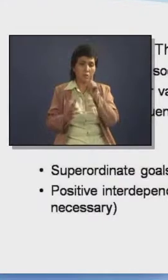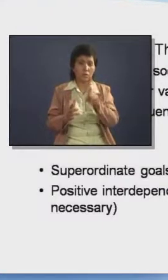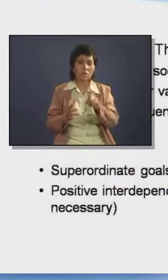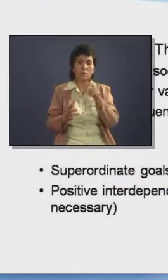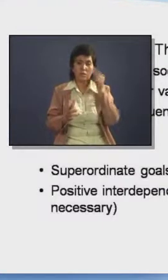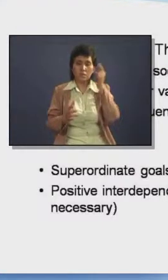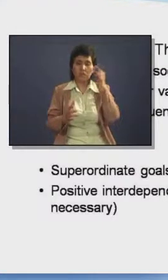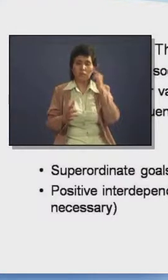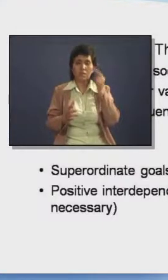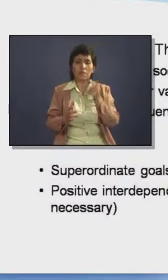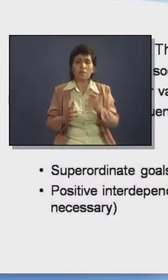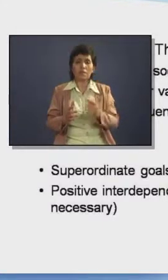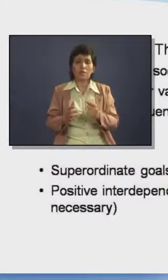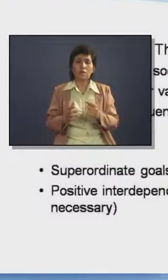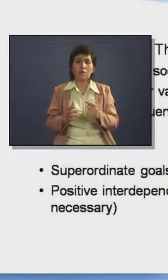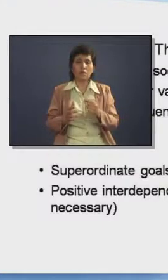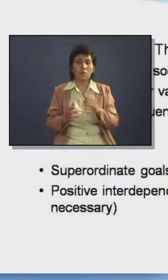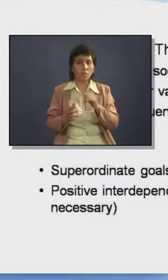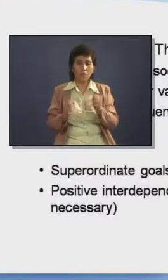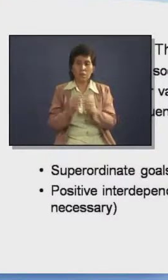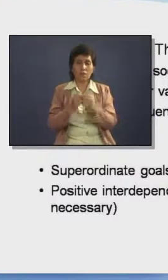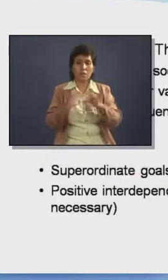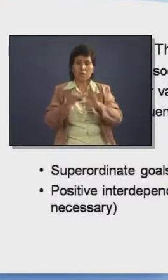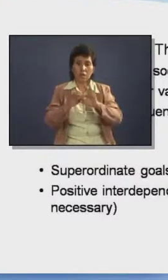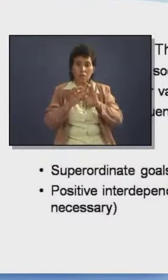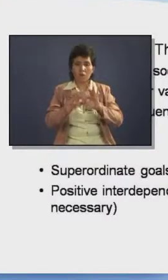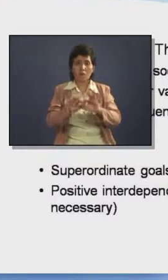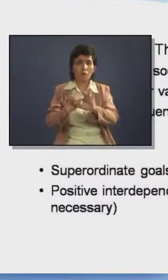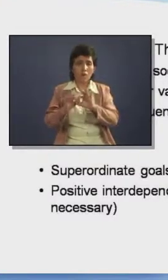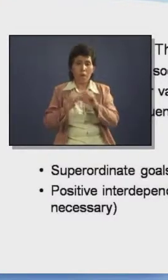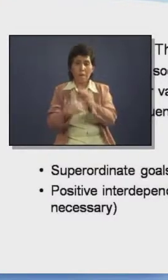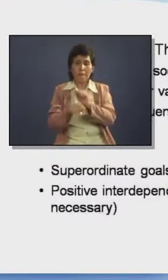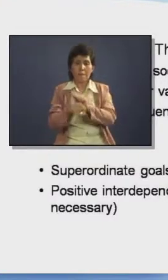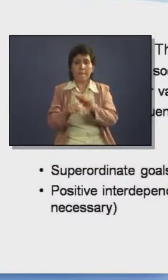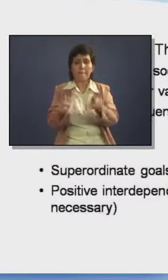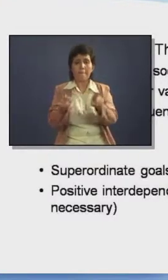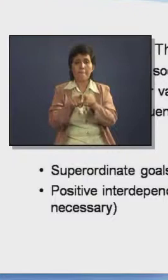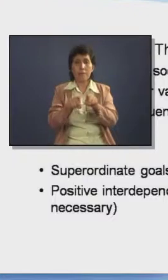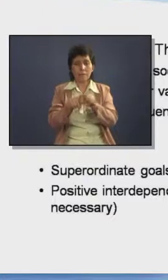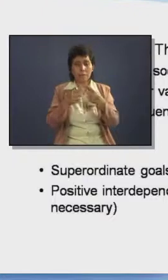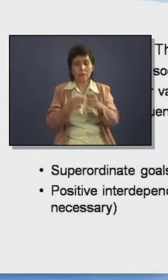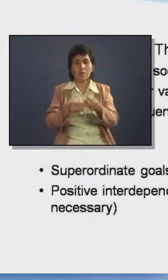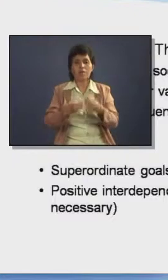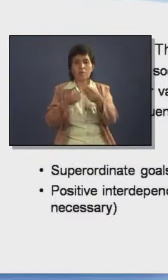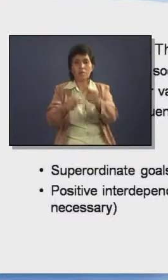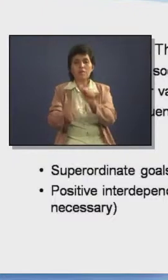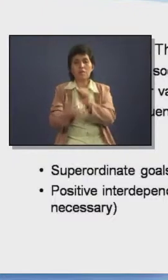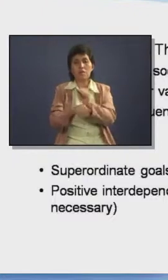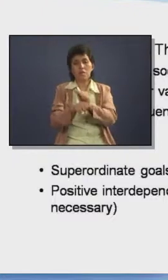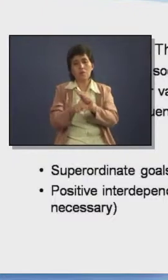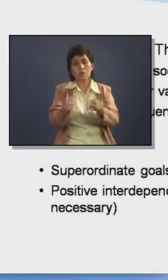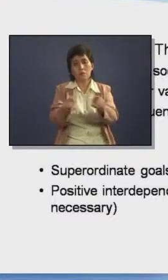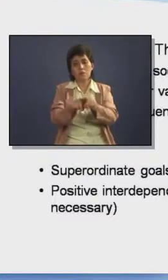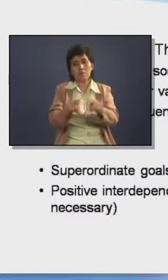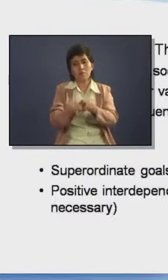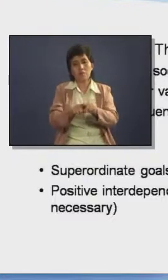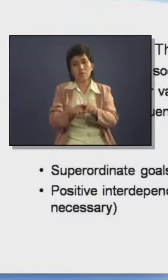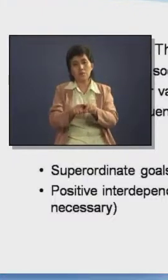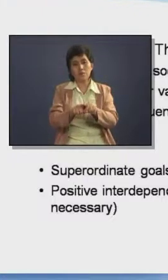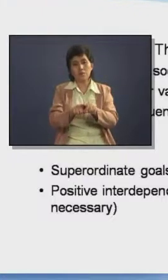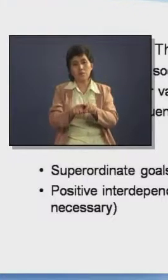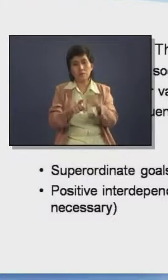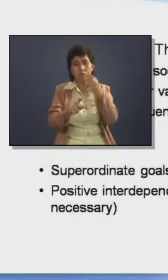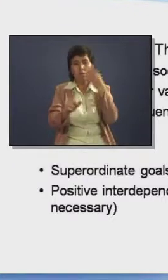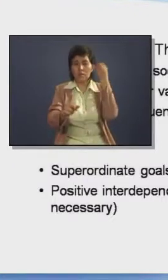we need cooperation. Try to make things that needs cooperation. This is called, we can do it through achieving a superordinate